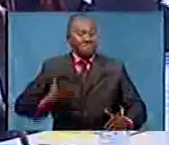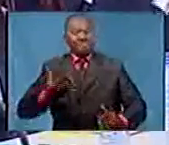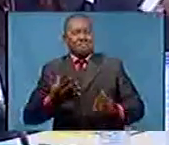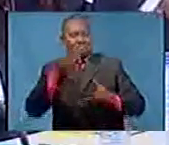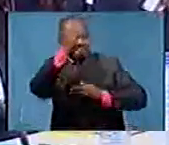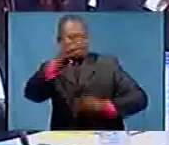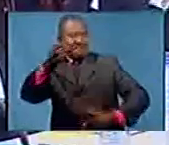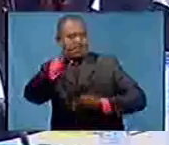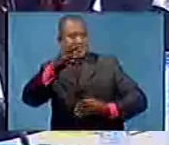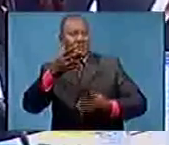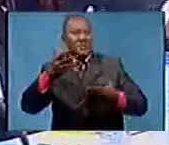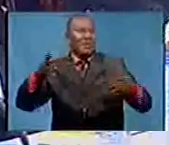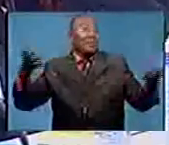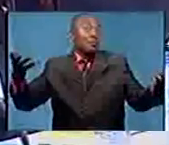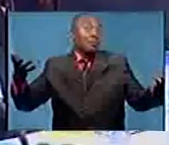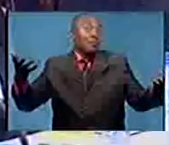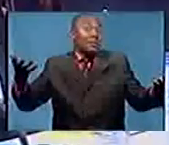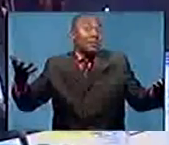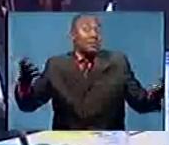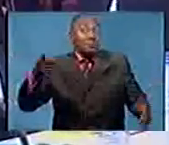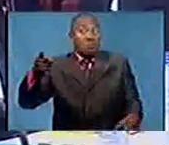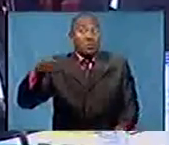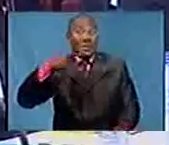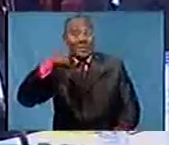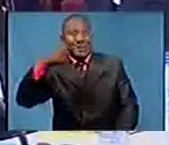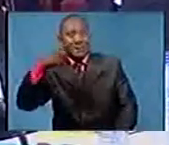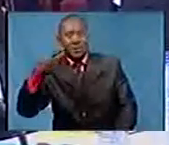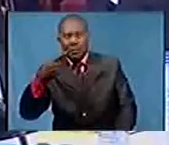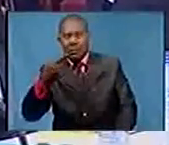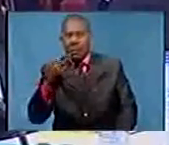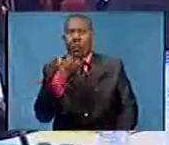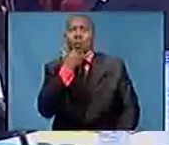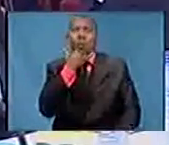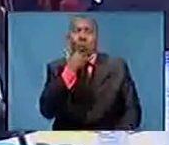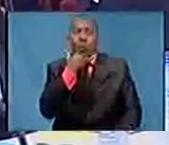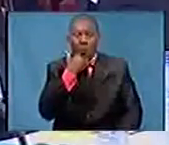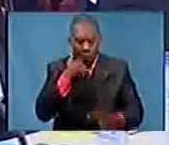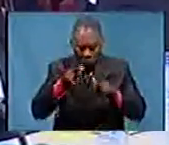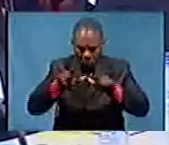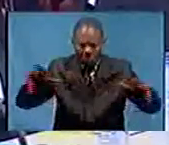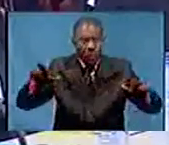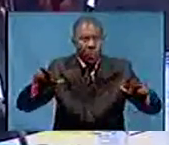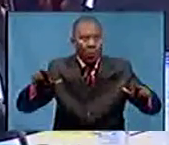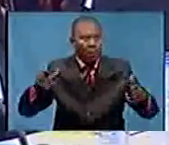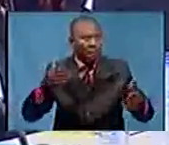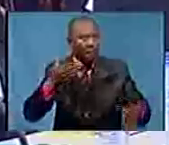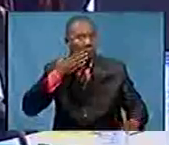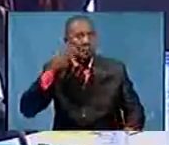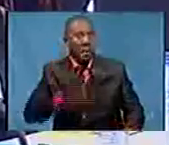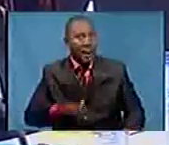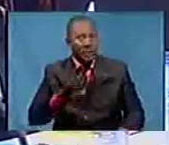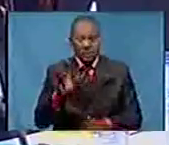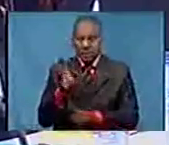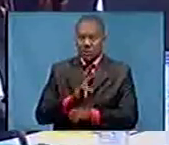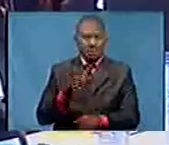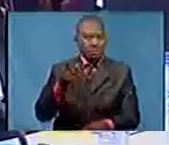Before you say Jack, you might have uttered an unkind and an unguarded word. And this is